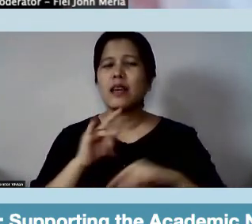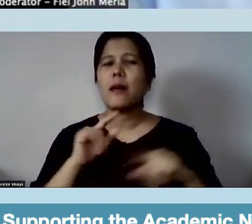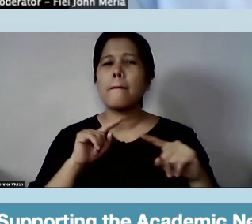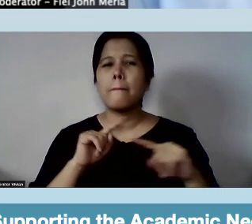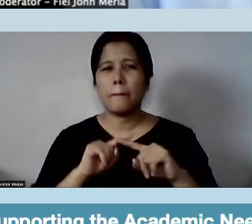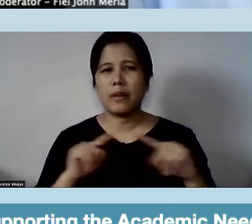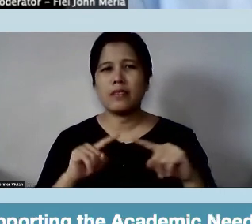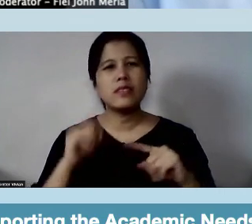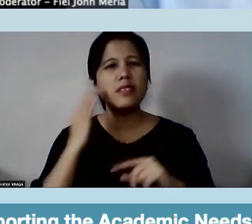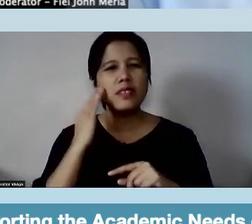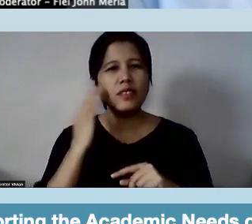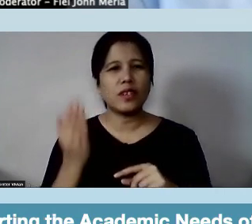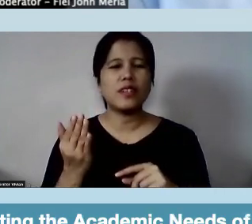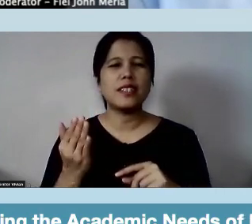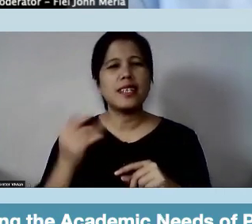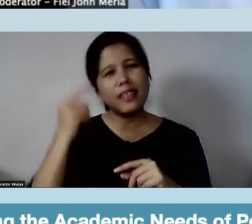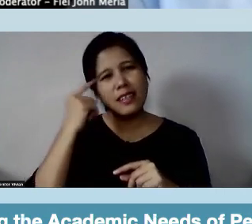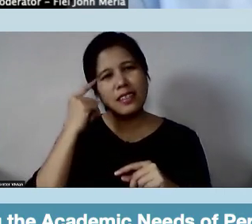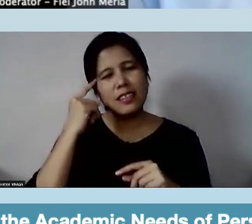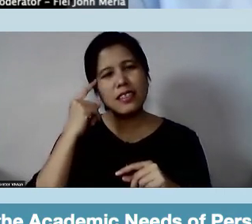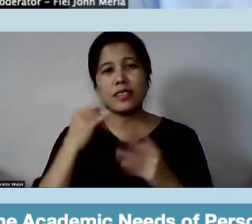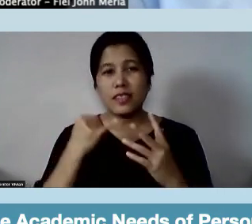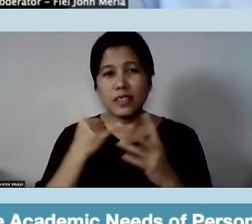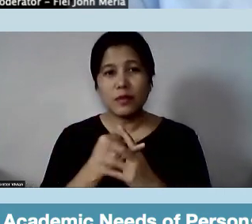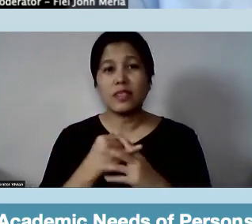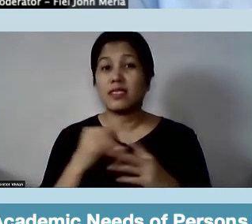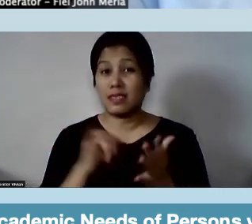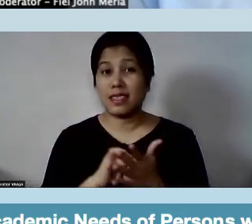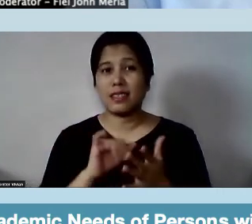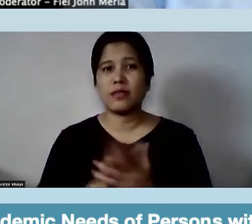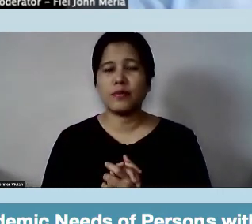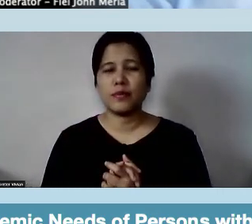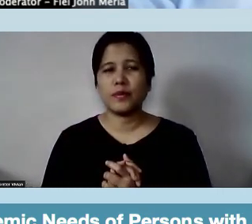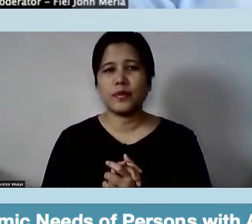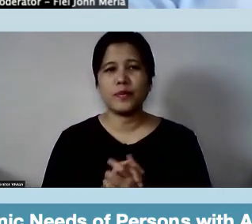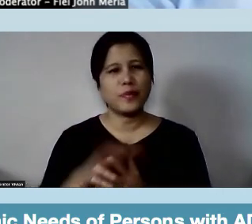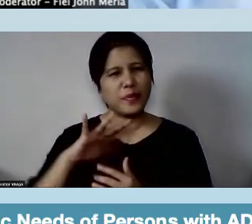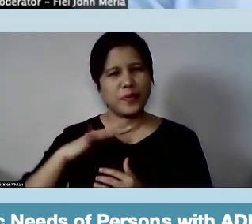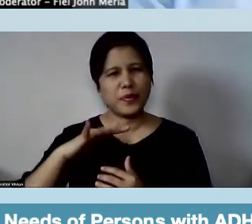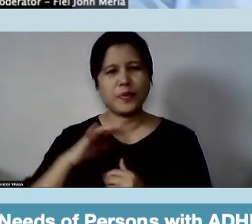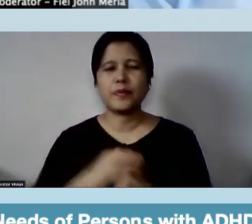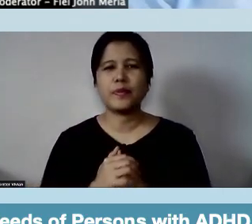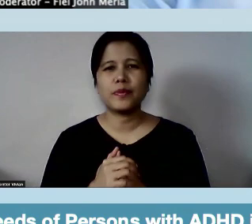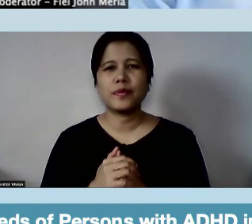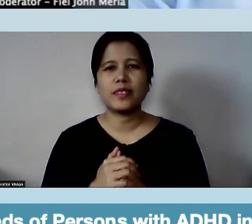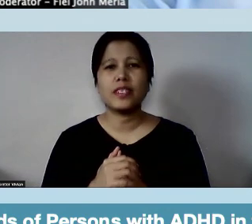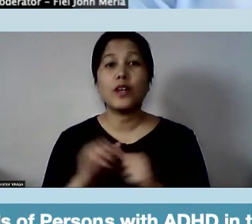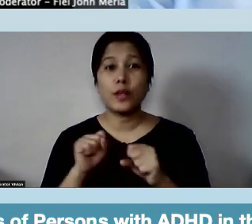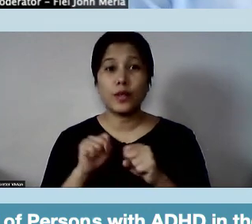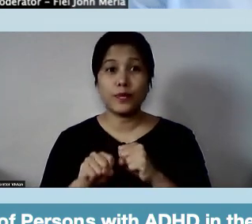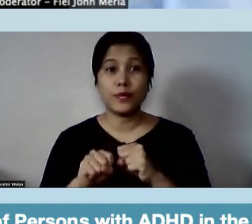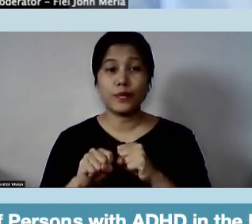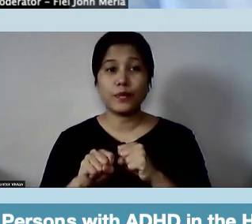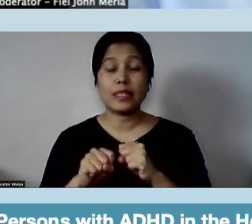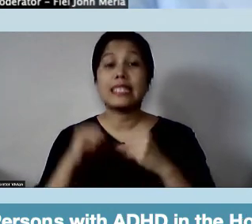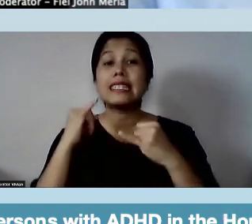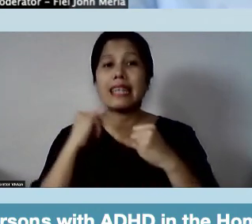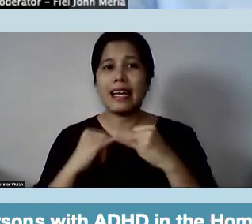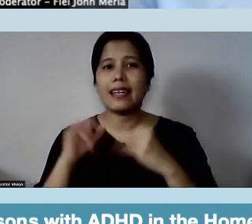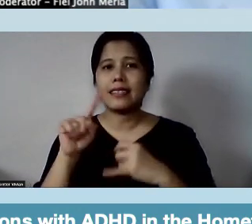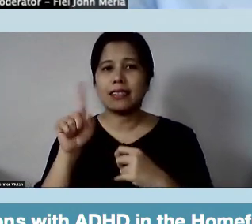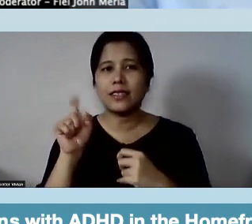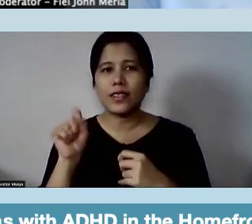you know, yeah, you can still take your child for intervention at 9. Parang ganun. Yeah. So, the last question